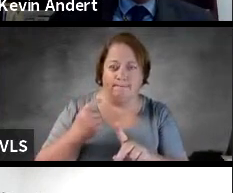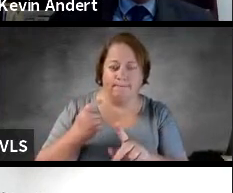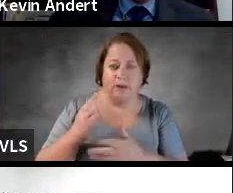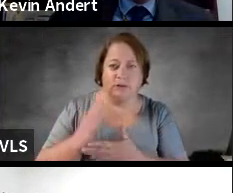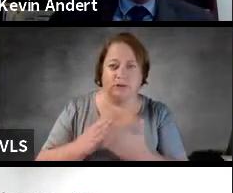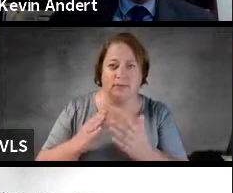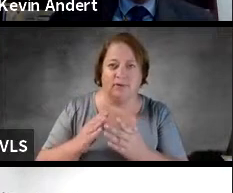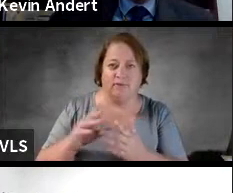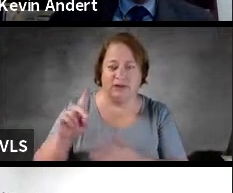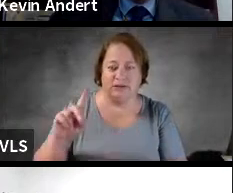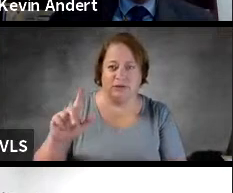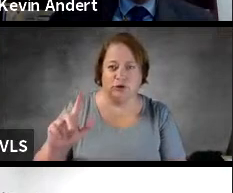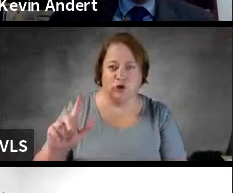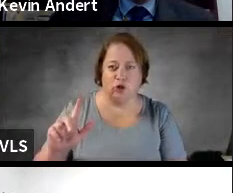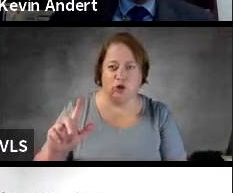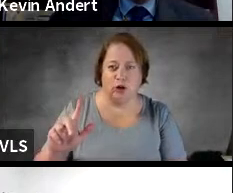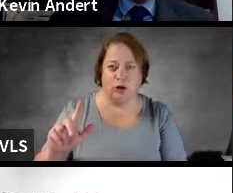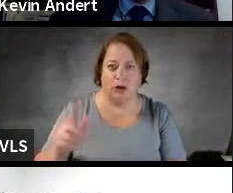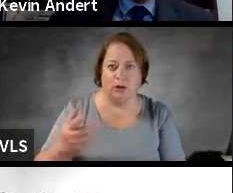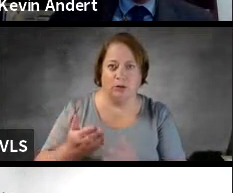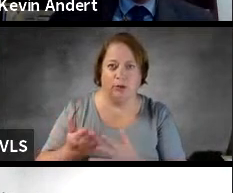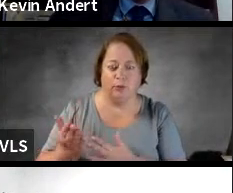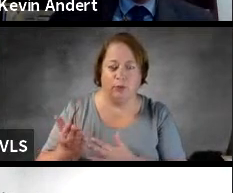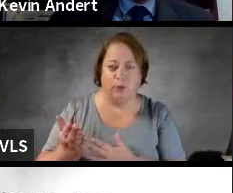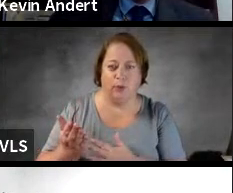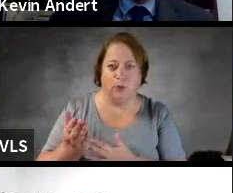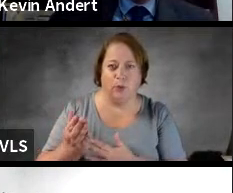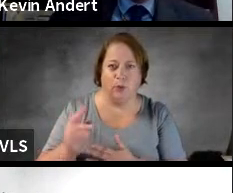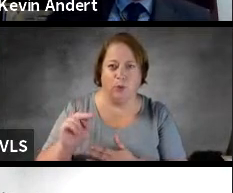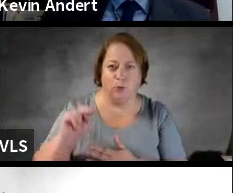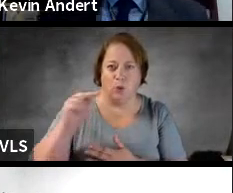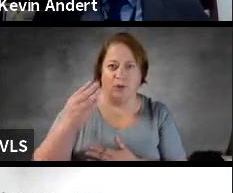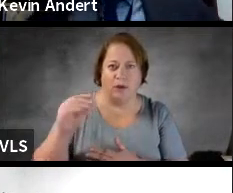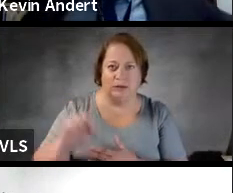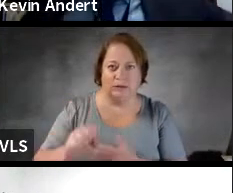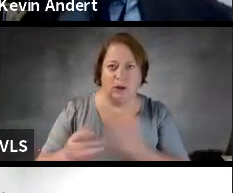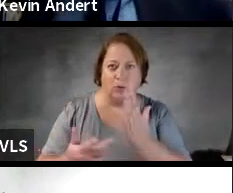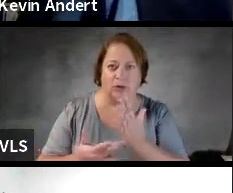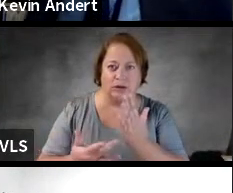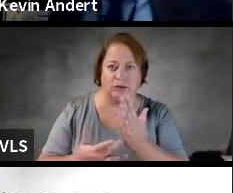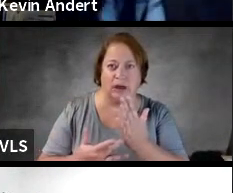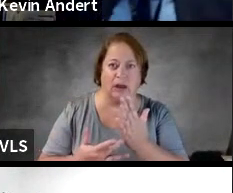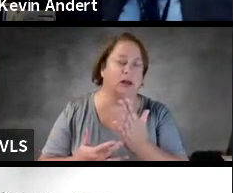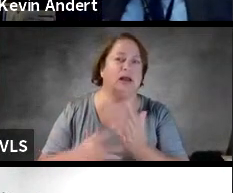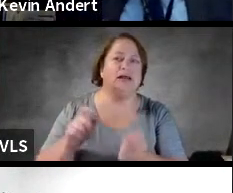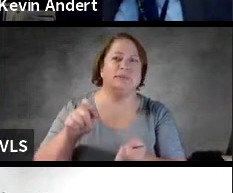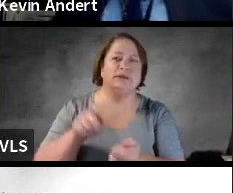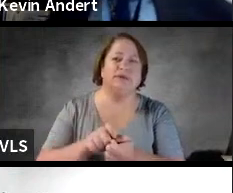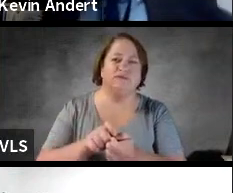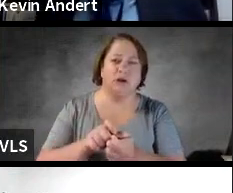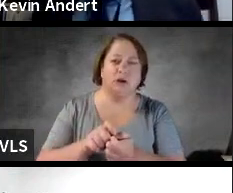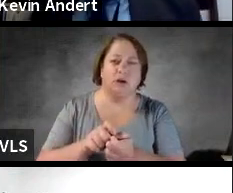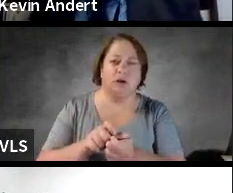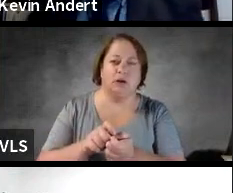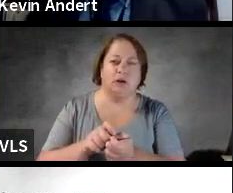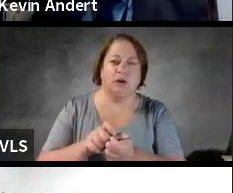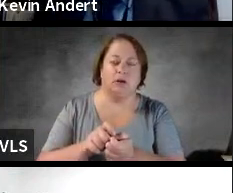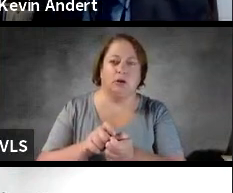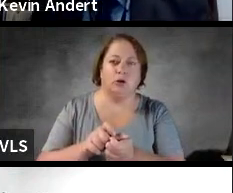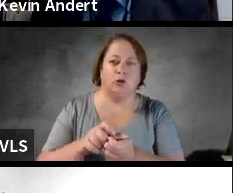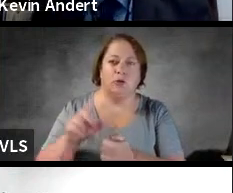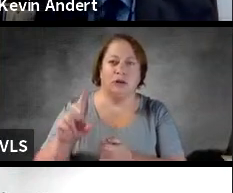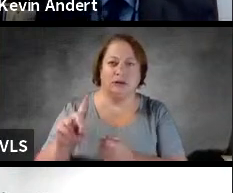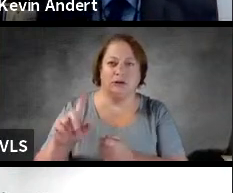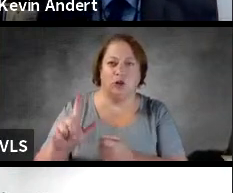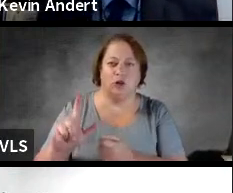of the distance learning through North and South Tech. Specific to the distance